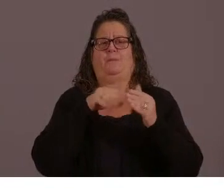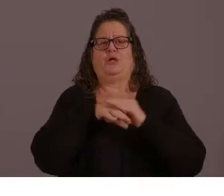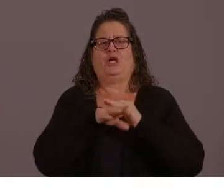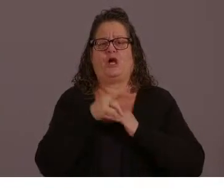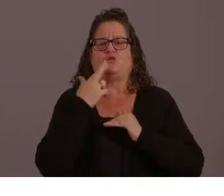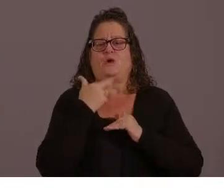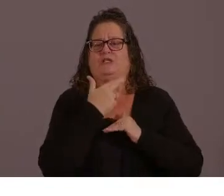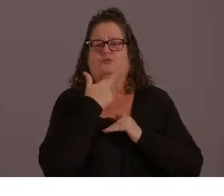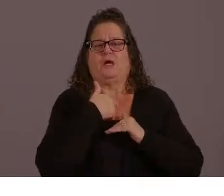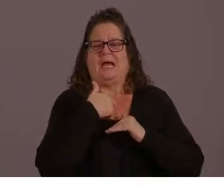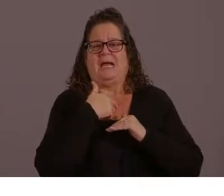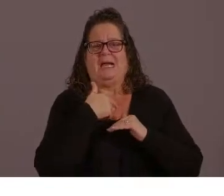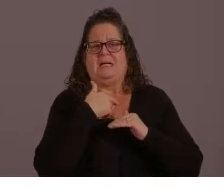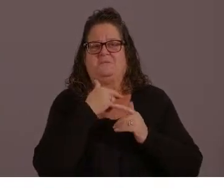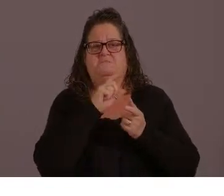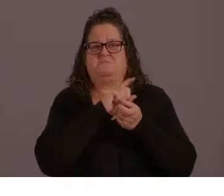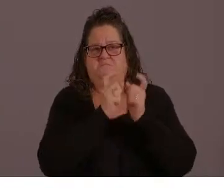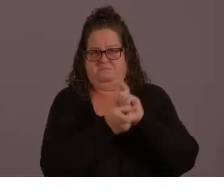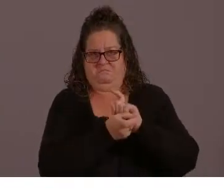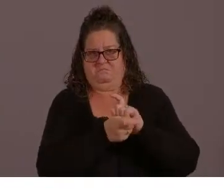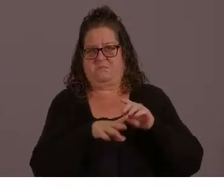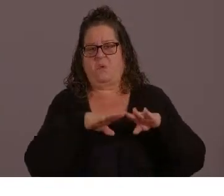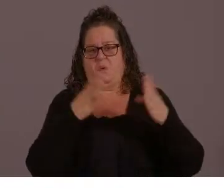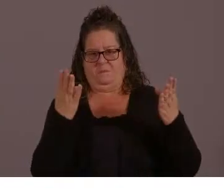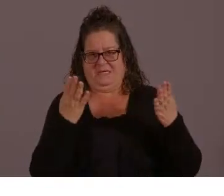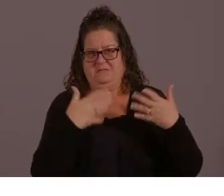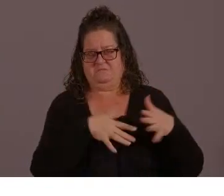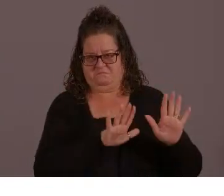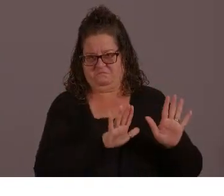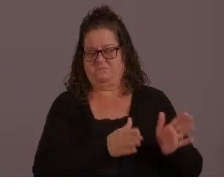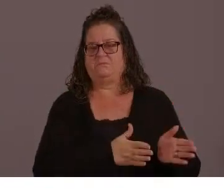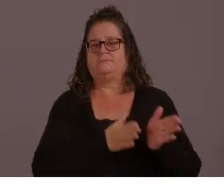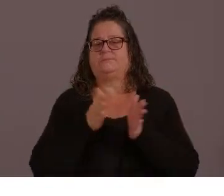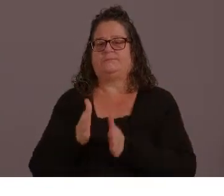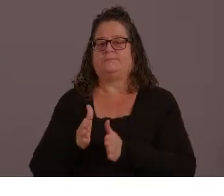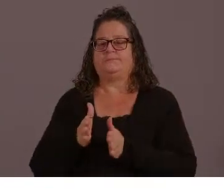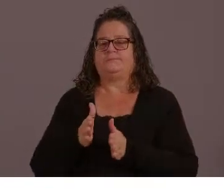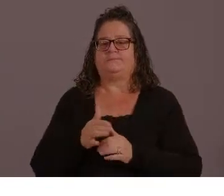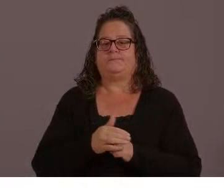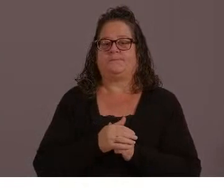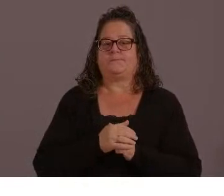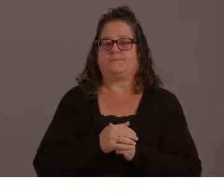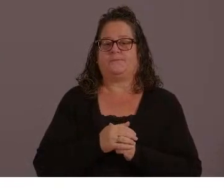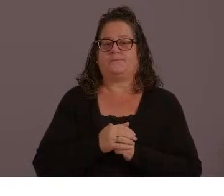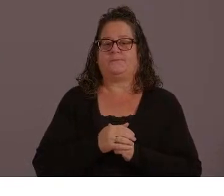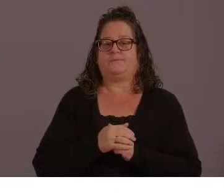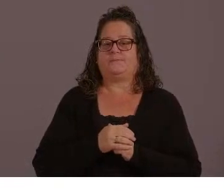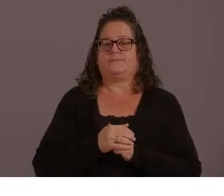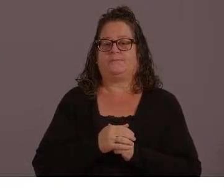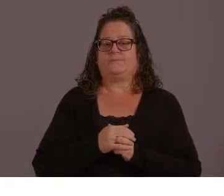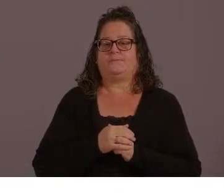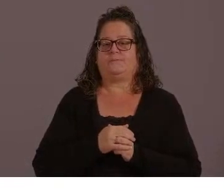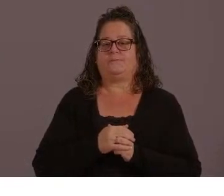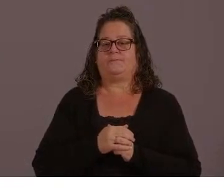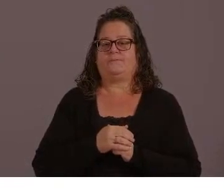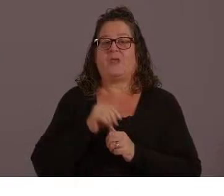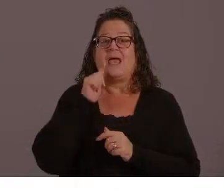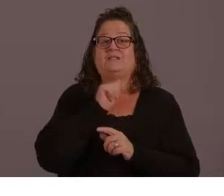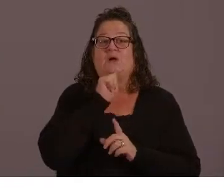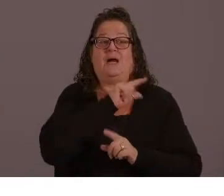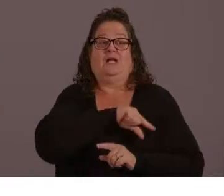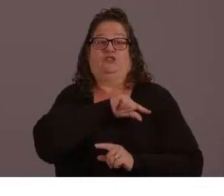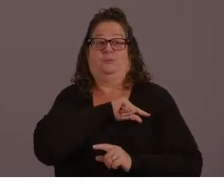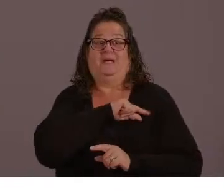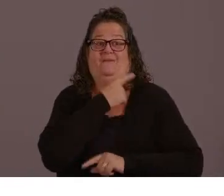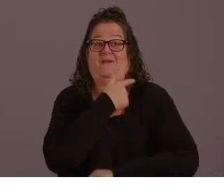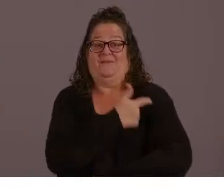for vaccination. And then yesterday, our big news was that the mitigation requirements were lifted